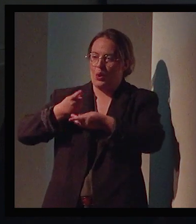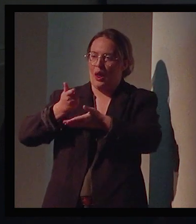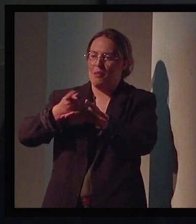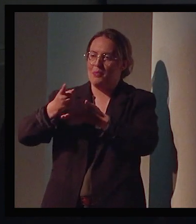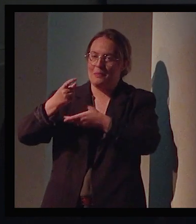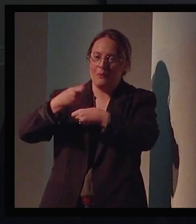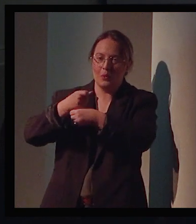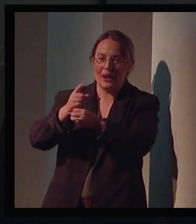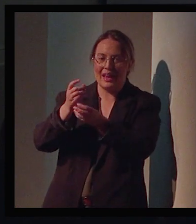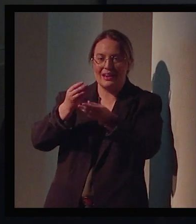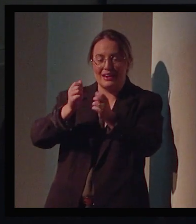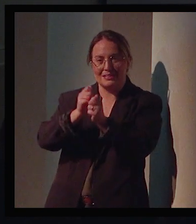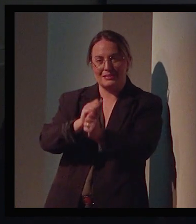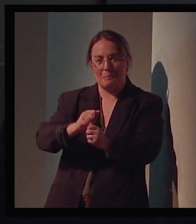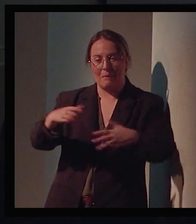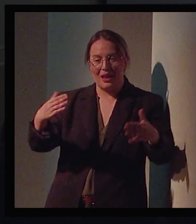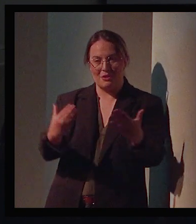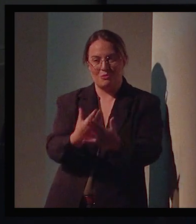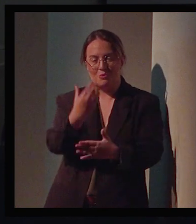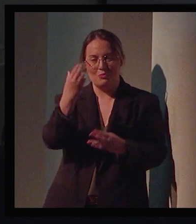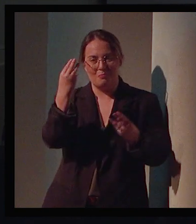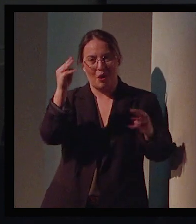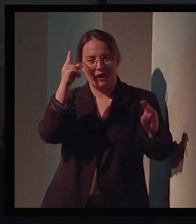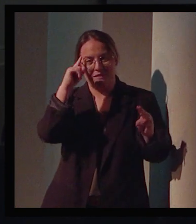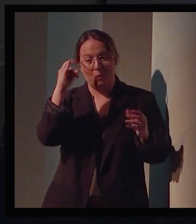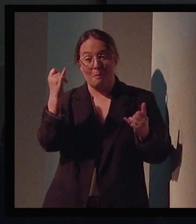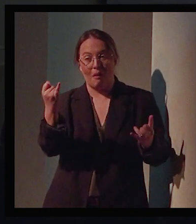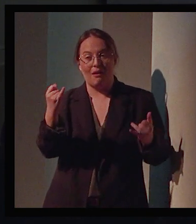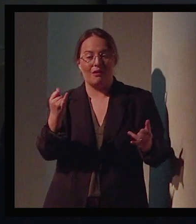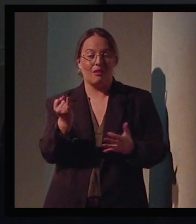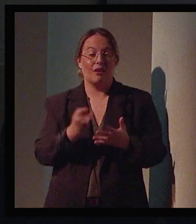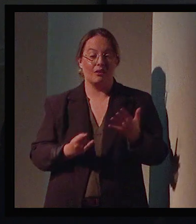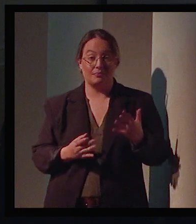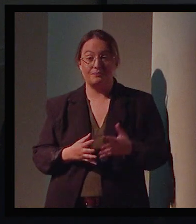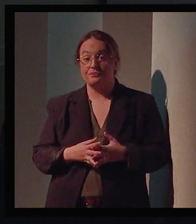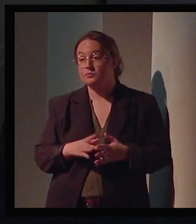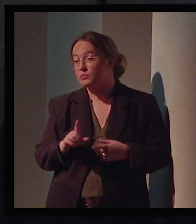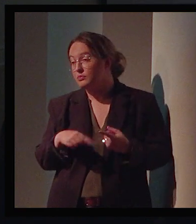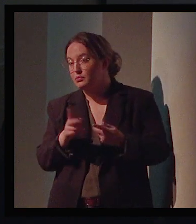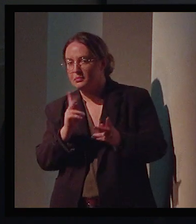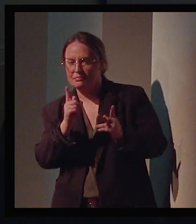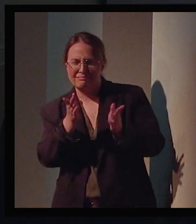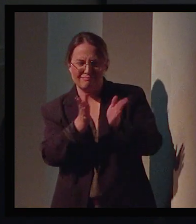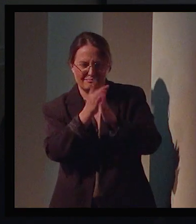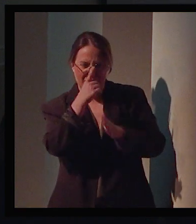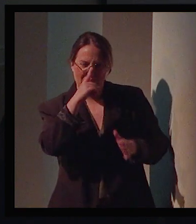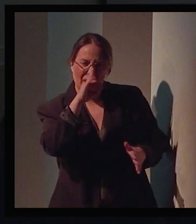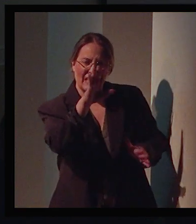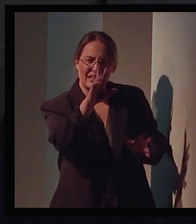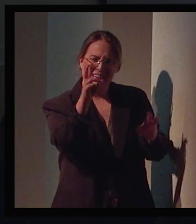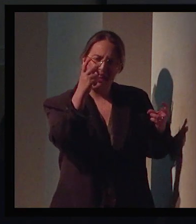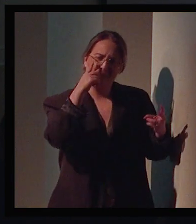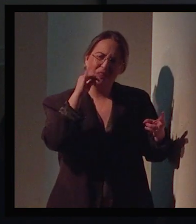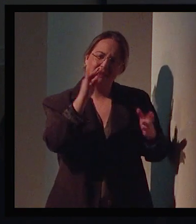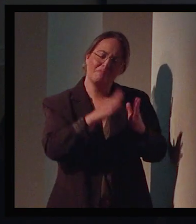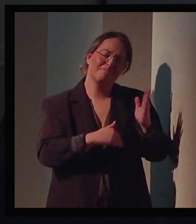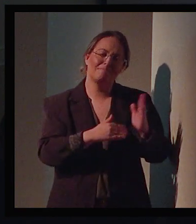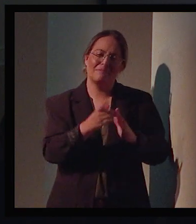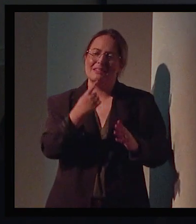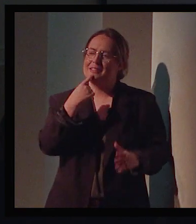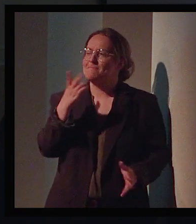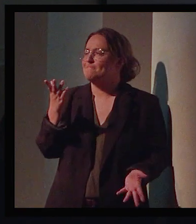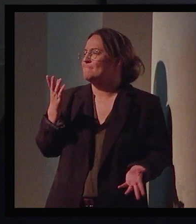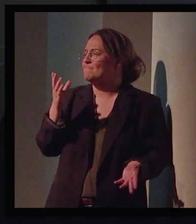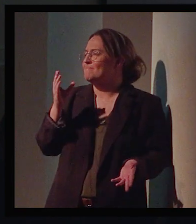for modern art. When asked to provide a title for this painting, Monet recalled saying, "It couldn't really pass as a view